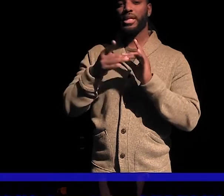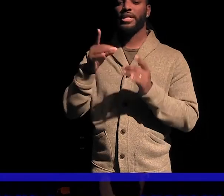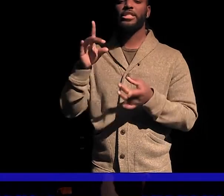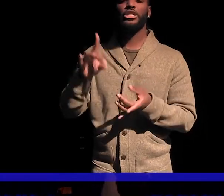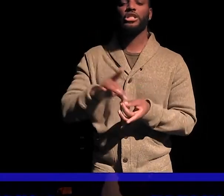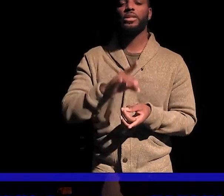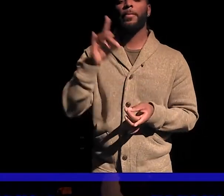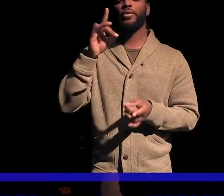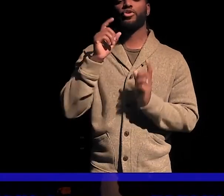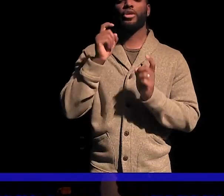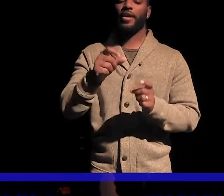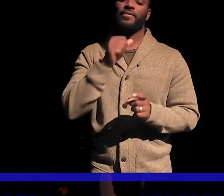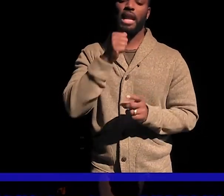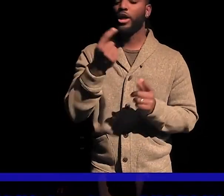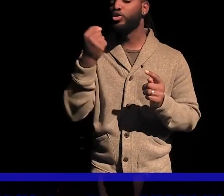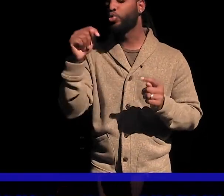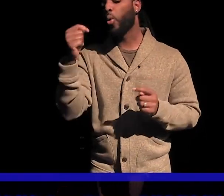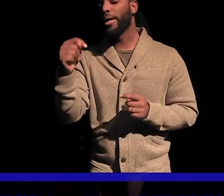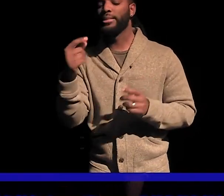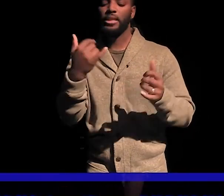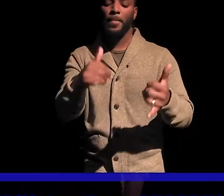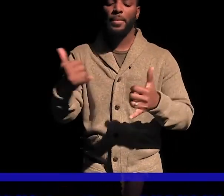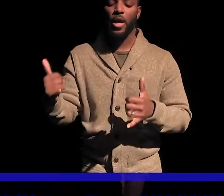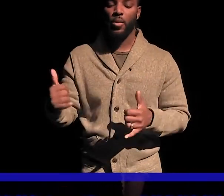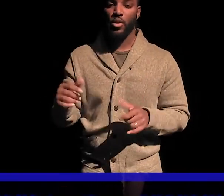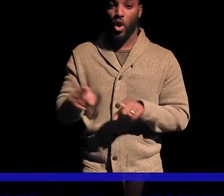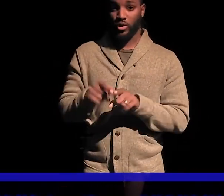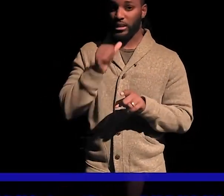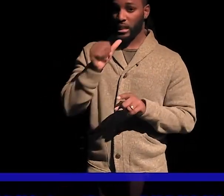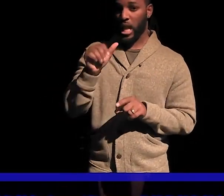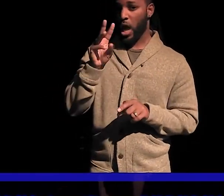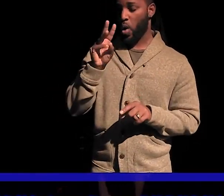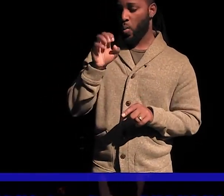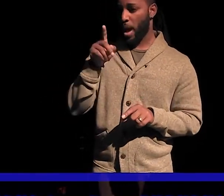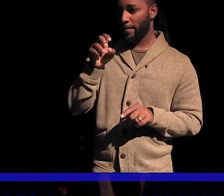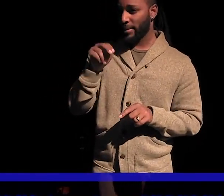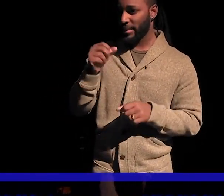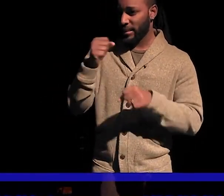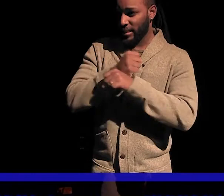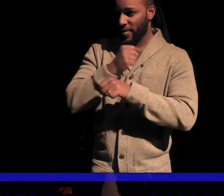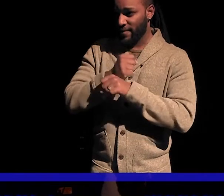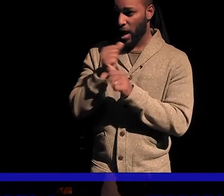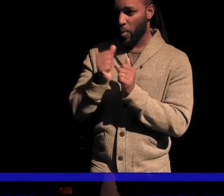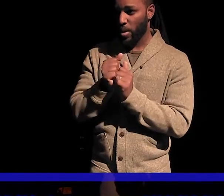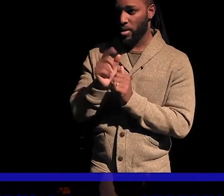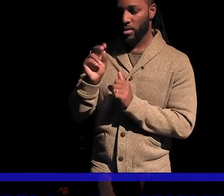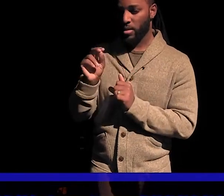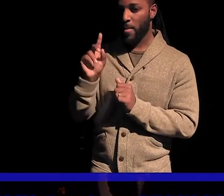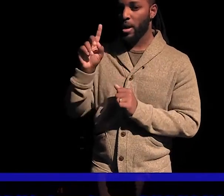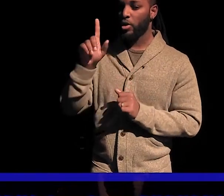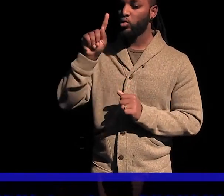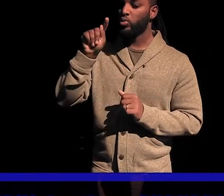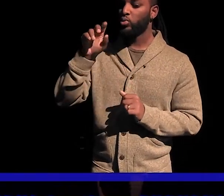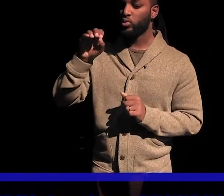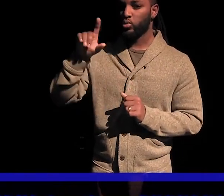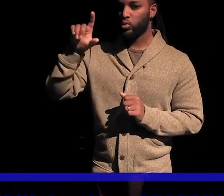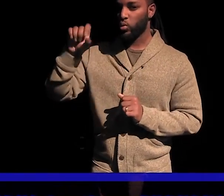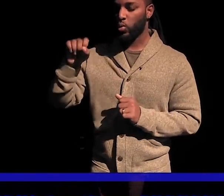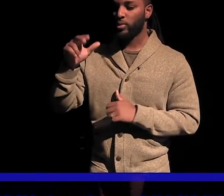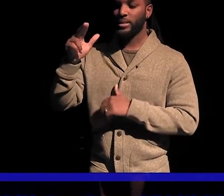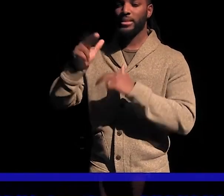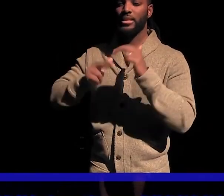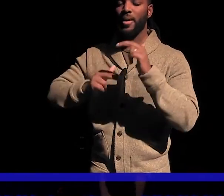with, they're not weapons to fight with, but they are tools to build